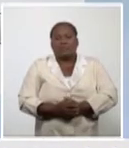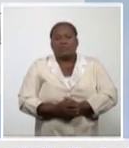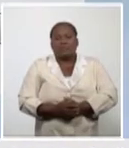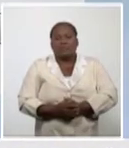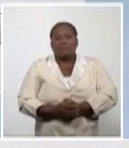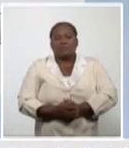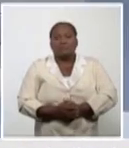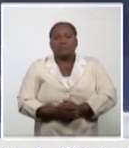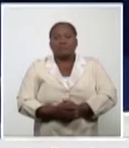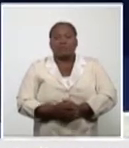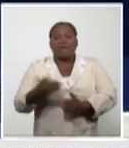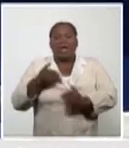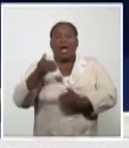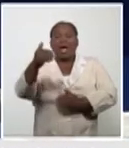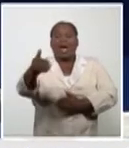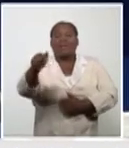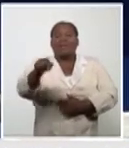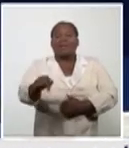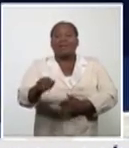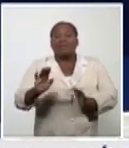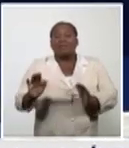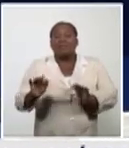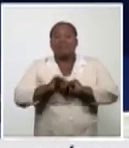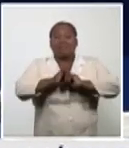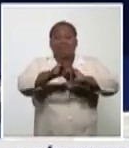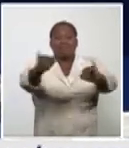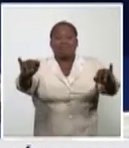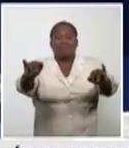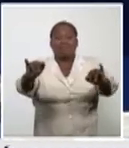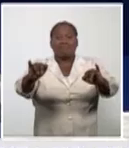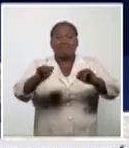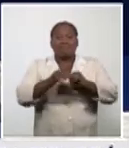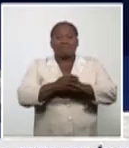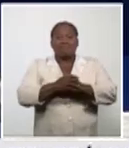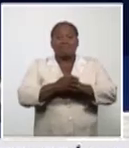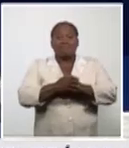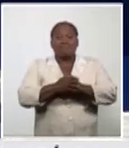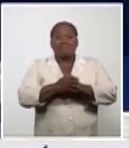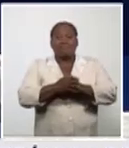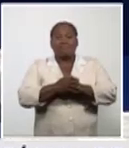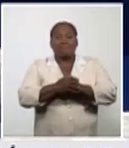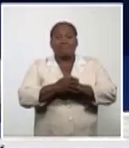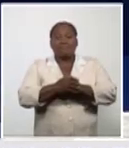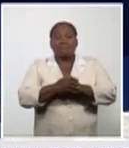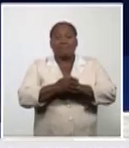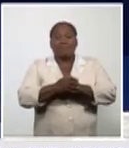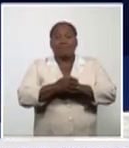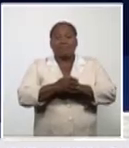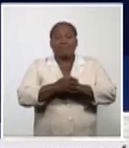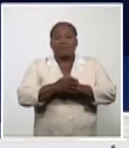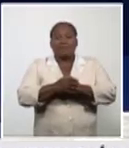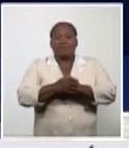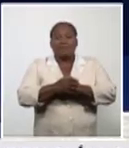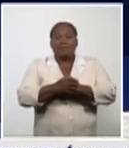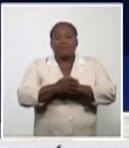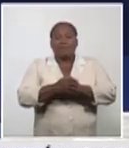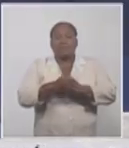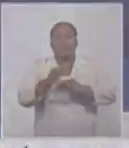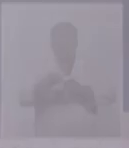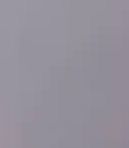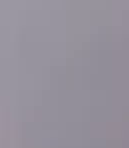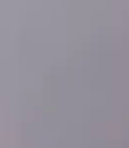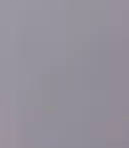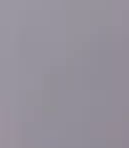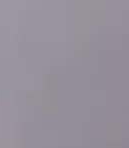And this is the information we had for you today in terms of the national and international situation regarding the COVID-19 pandemic.